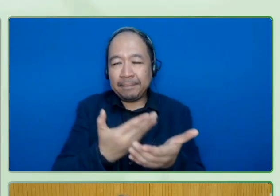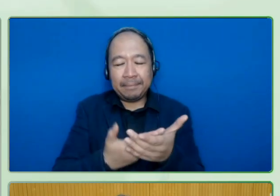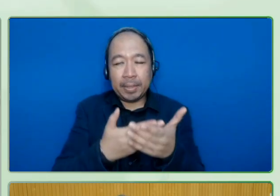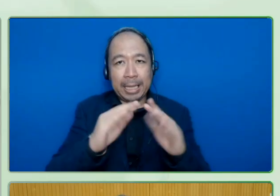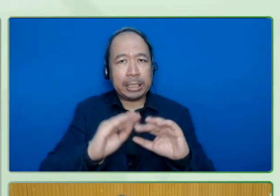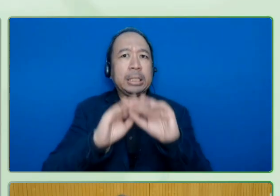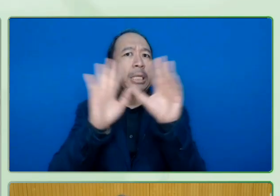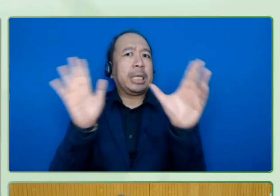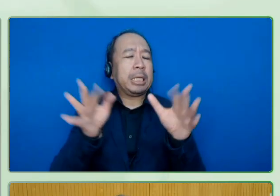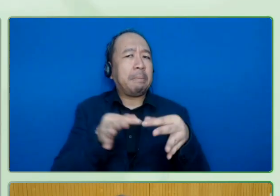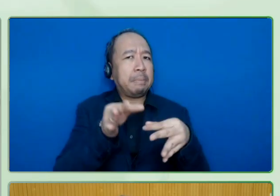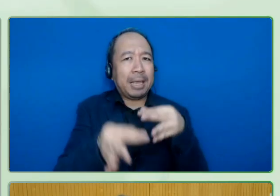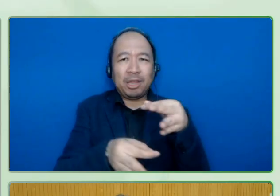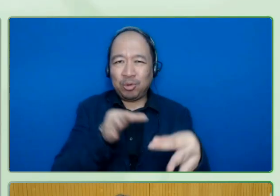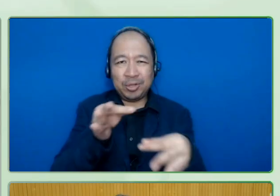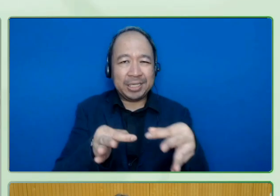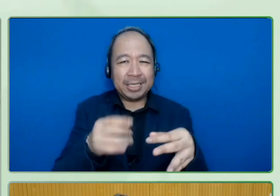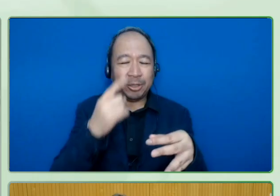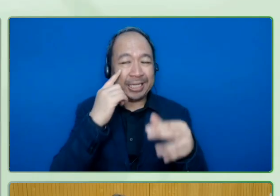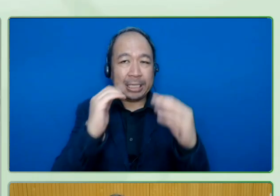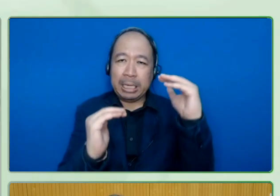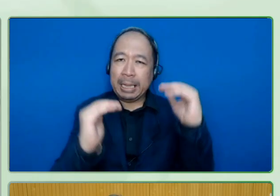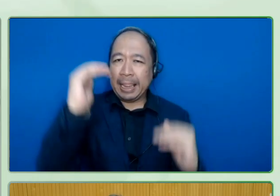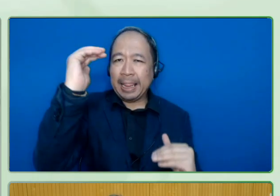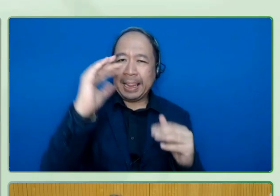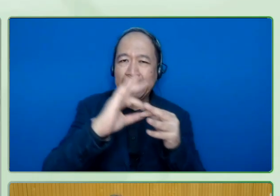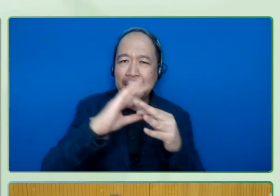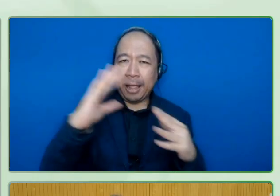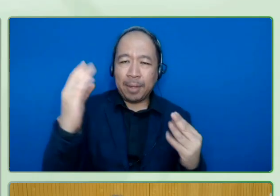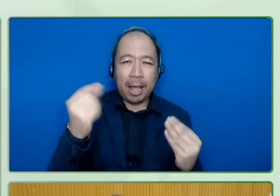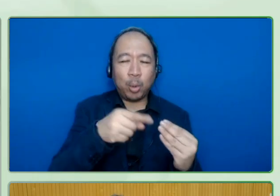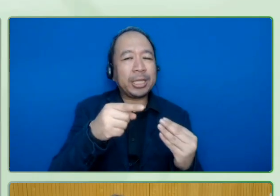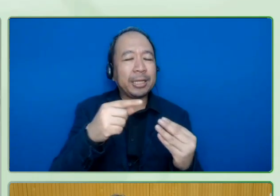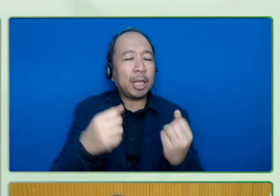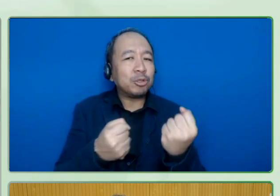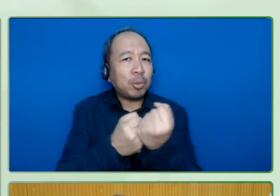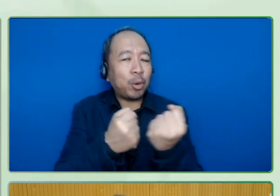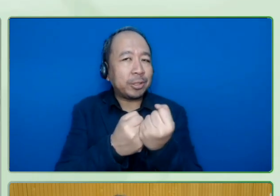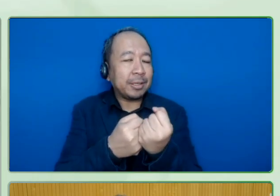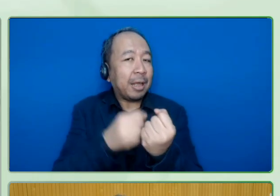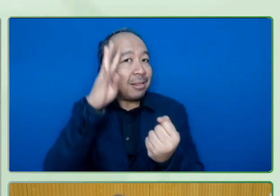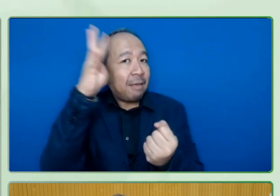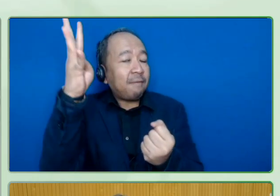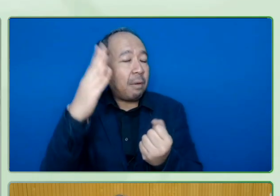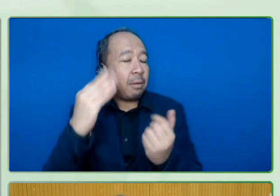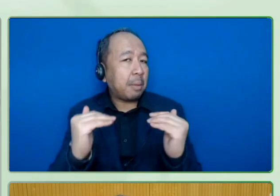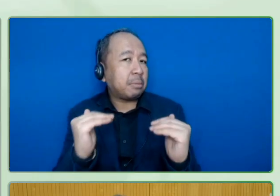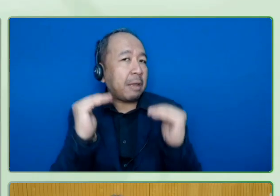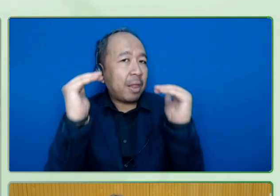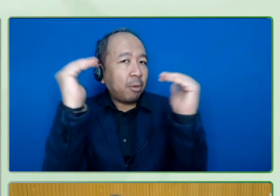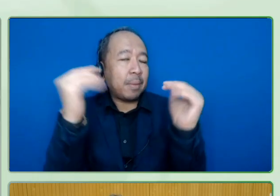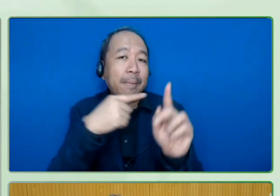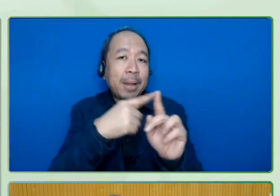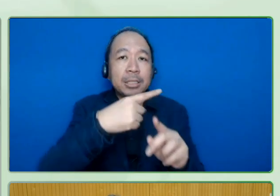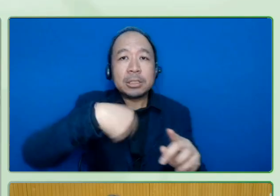big gap in how these interventions are developed. And our approach to innovation was to sort of keep